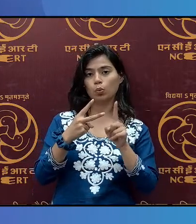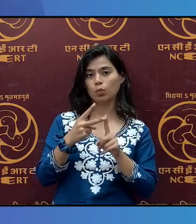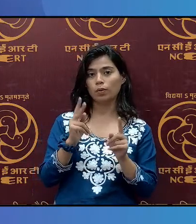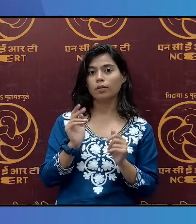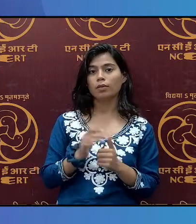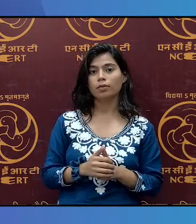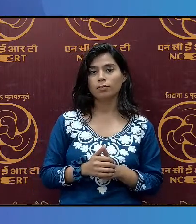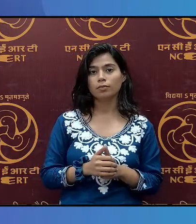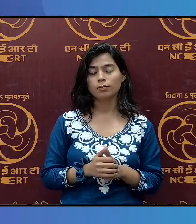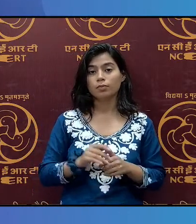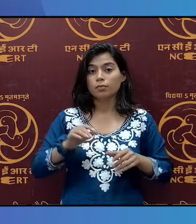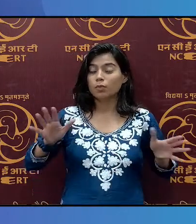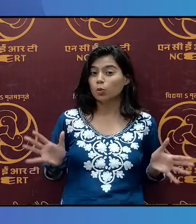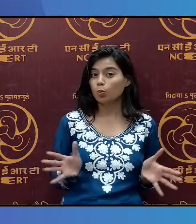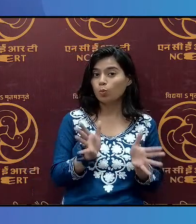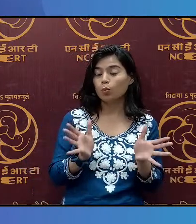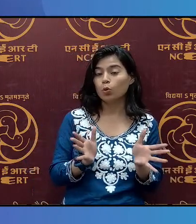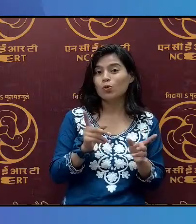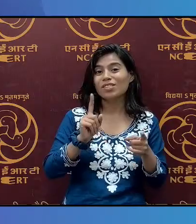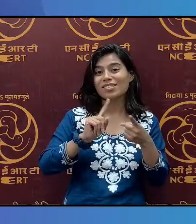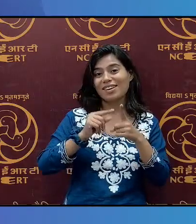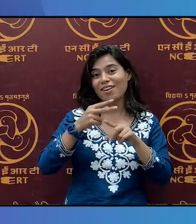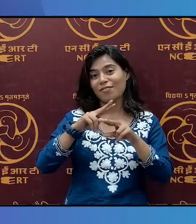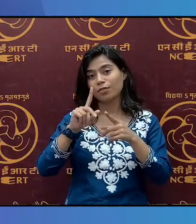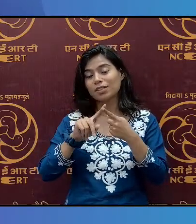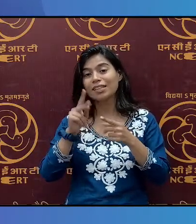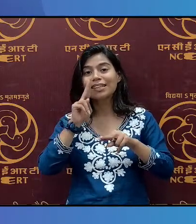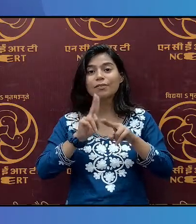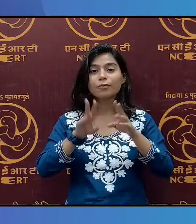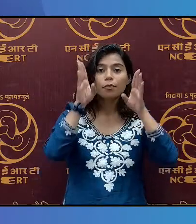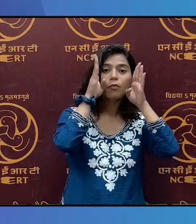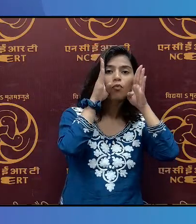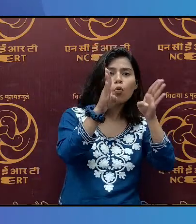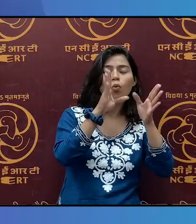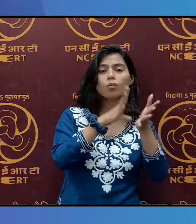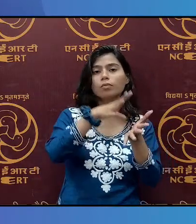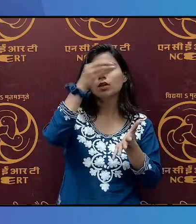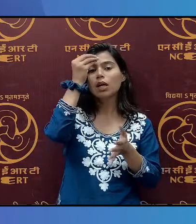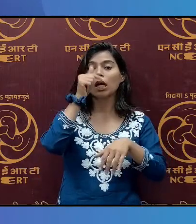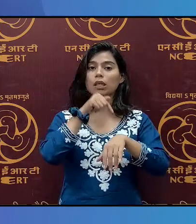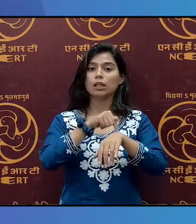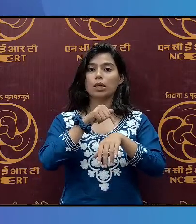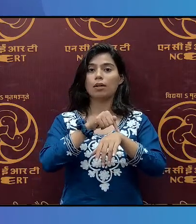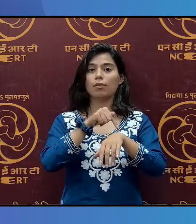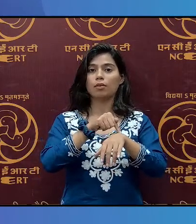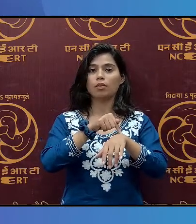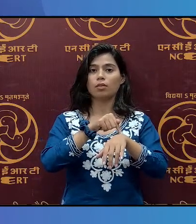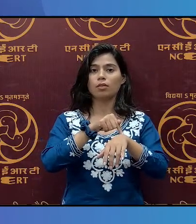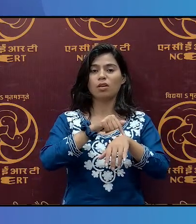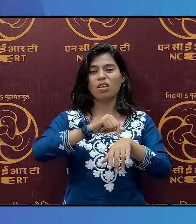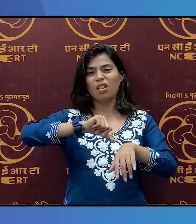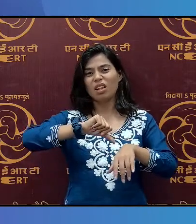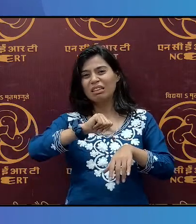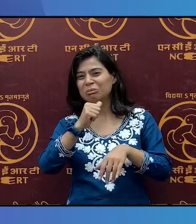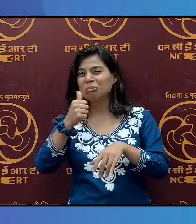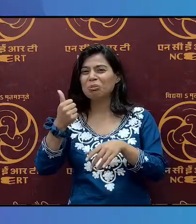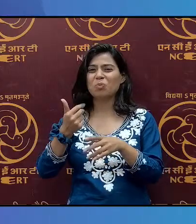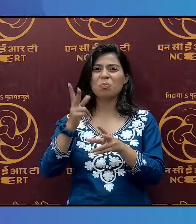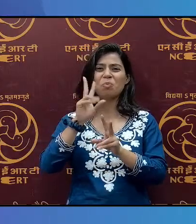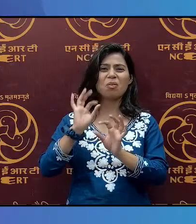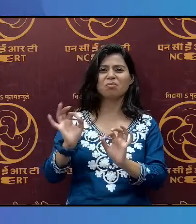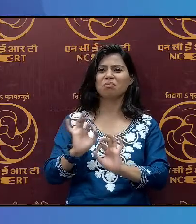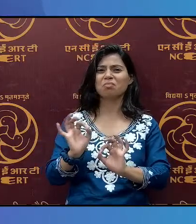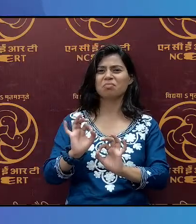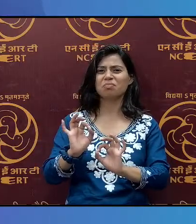boosts efficiency. Focused learning reduces time spent on irrelevant material. You